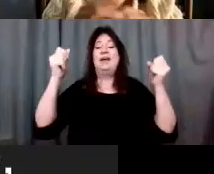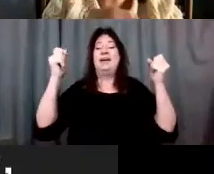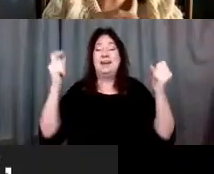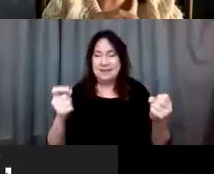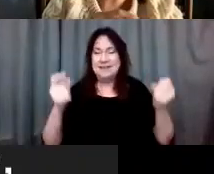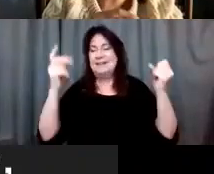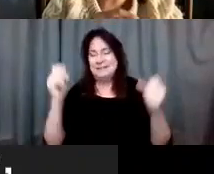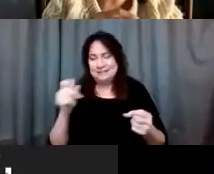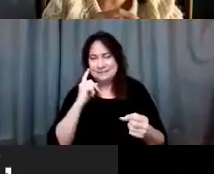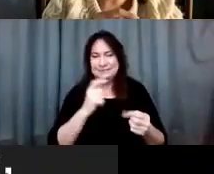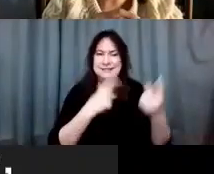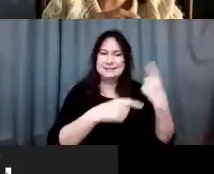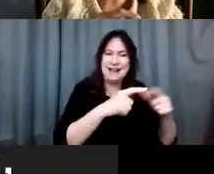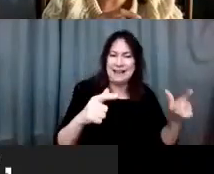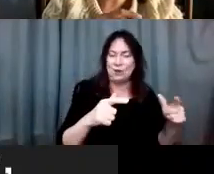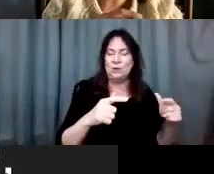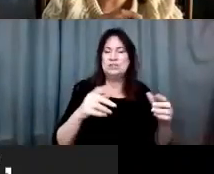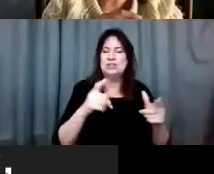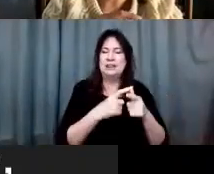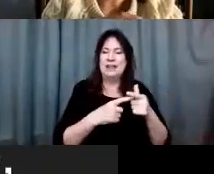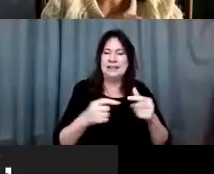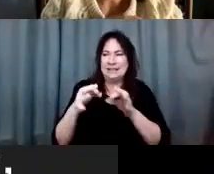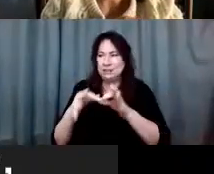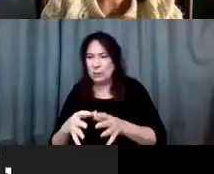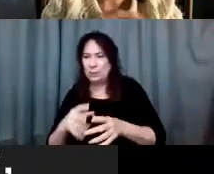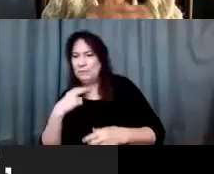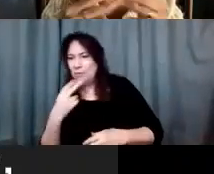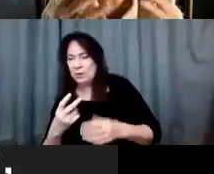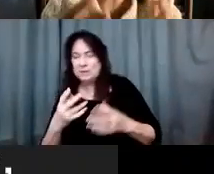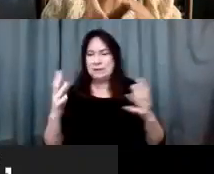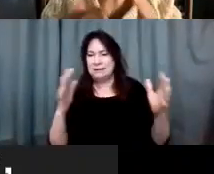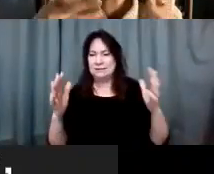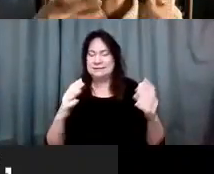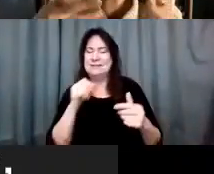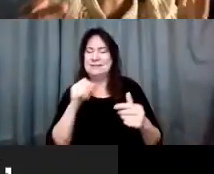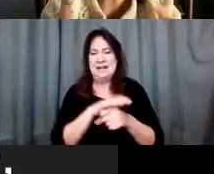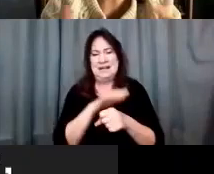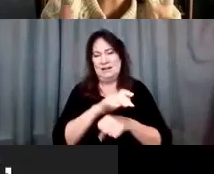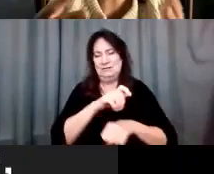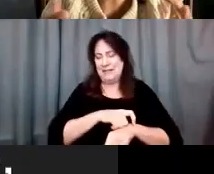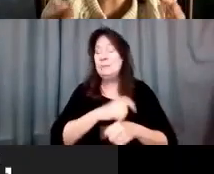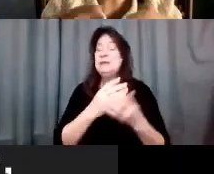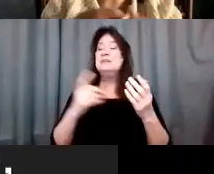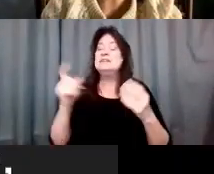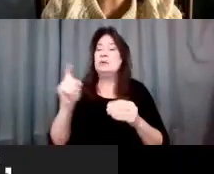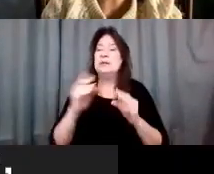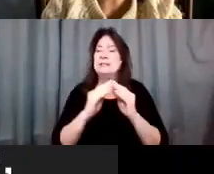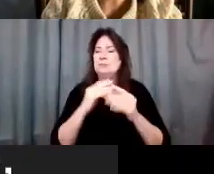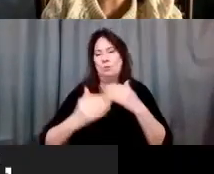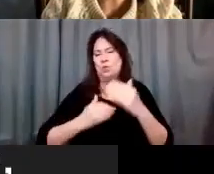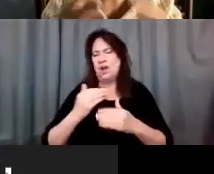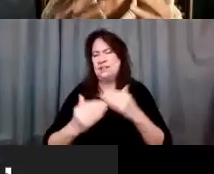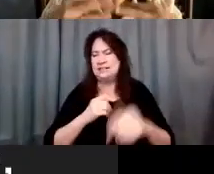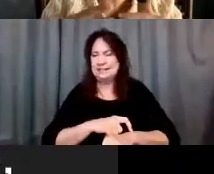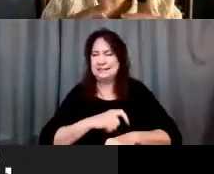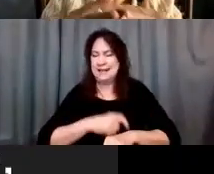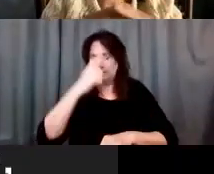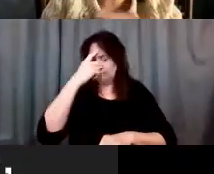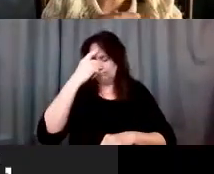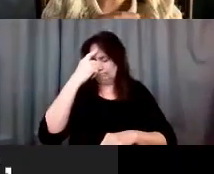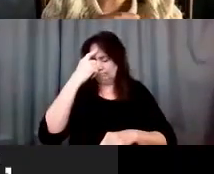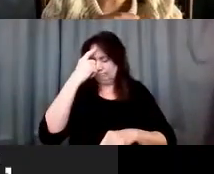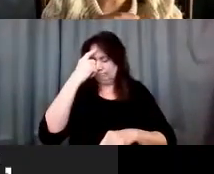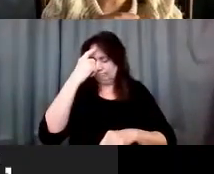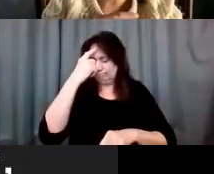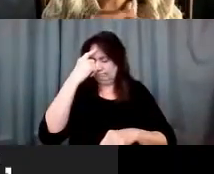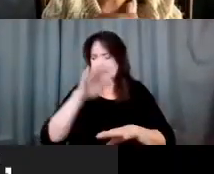their questions through a sign language interpreter to get in there. Or maybe who just needs a little bit more processing time. So sort of